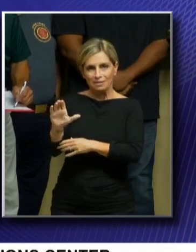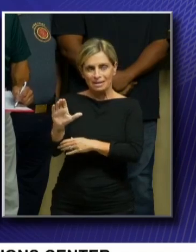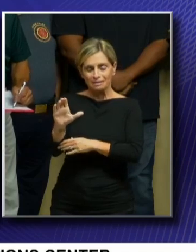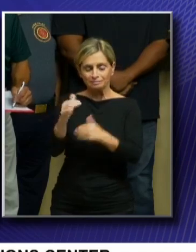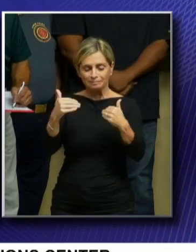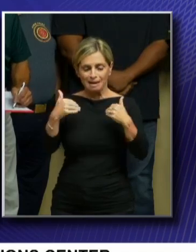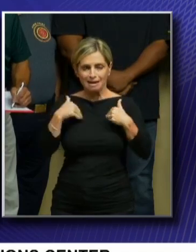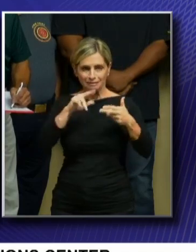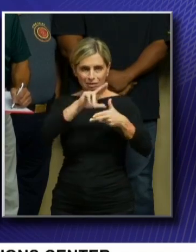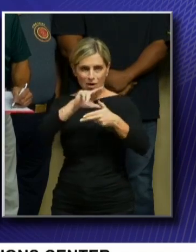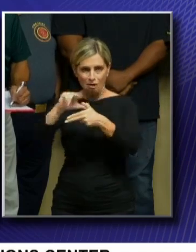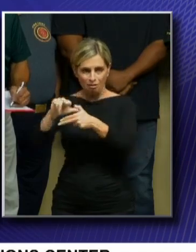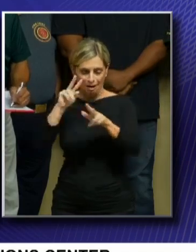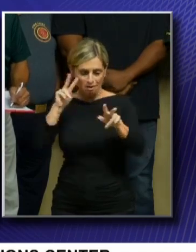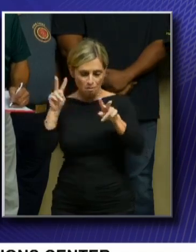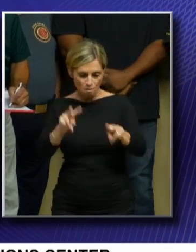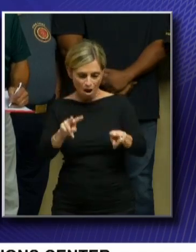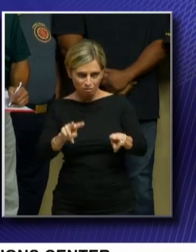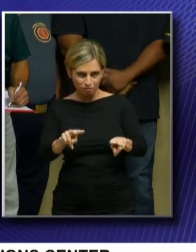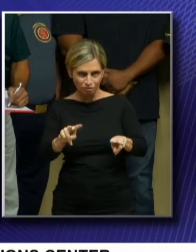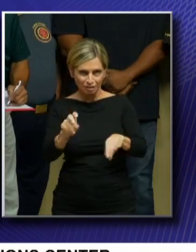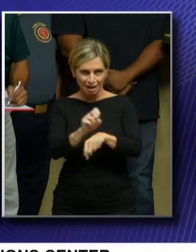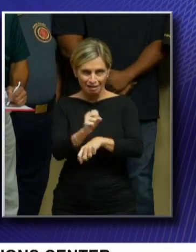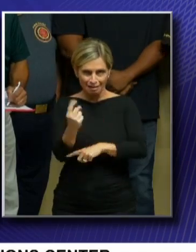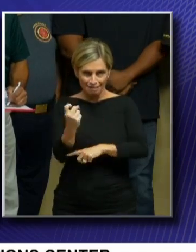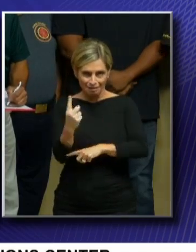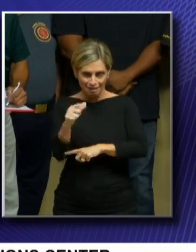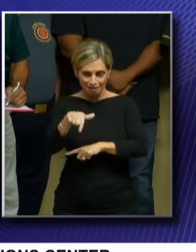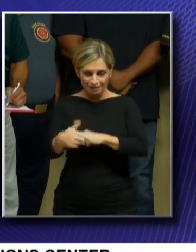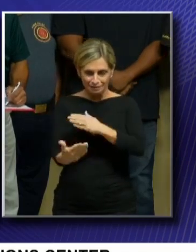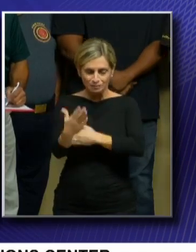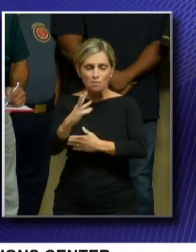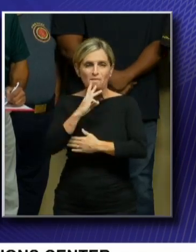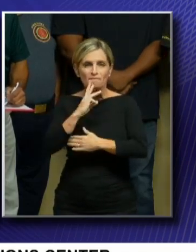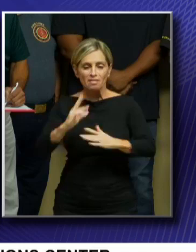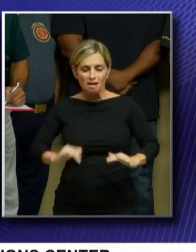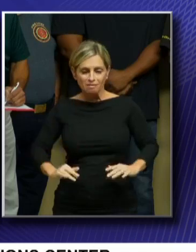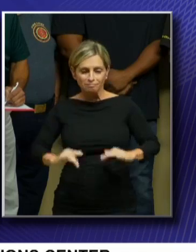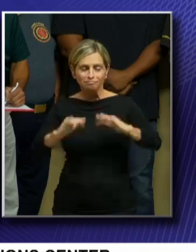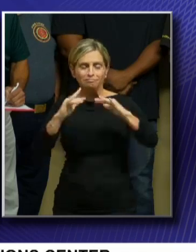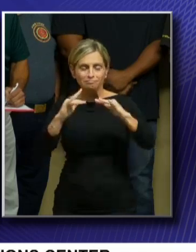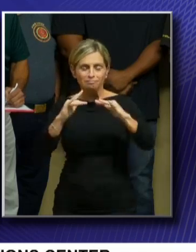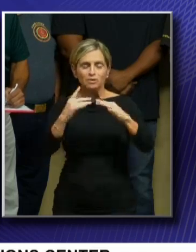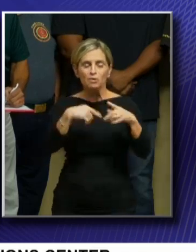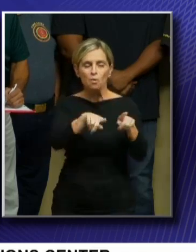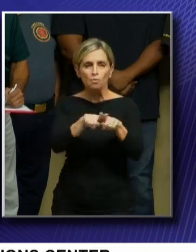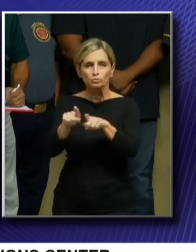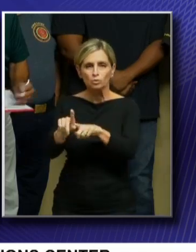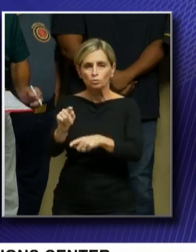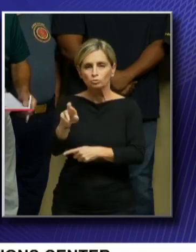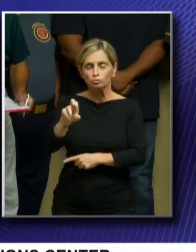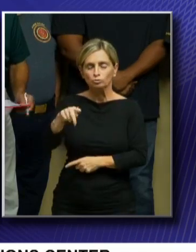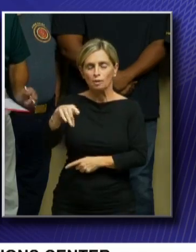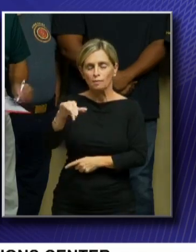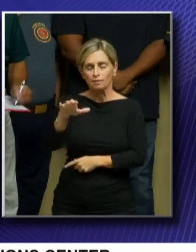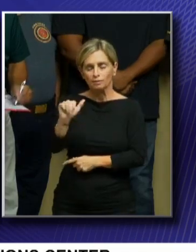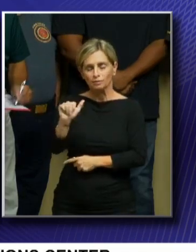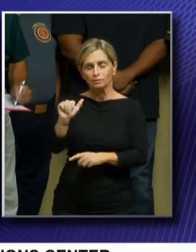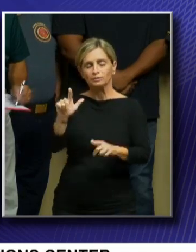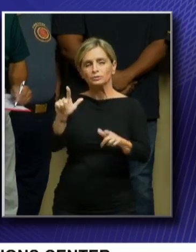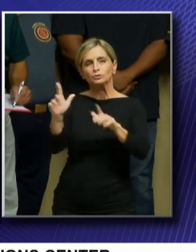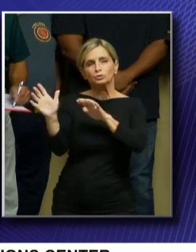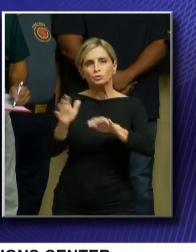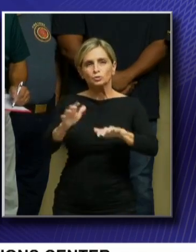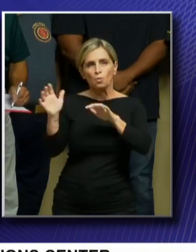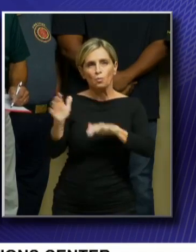11 a.m. this morning, a flood warning as of 11 a.m., and a tropical storm force warning as of 5 a.m. this morning.